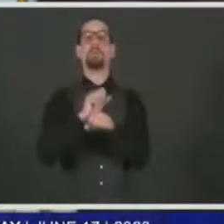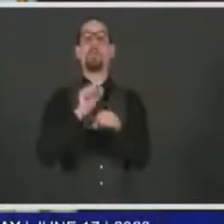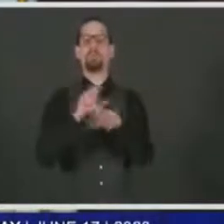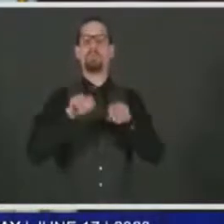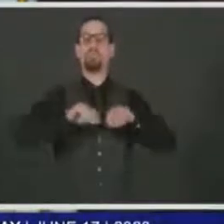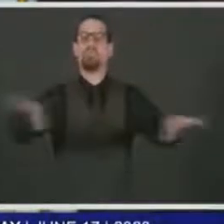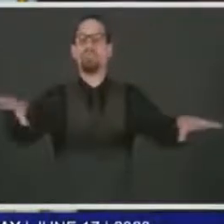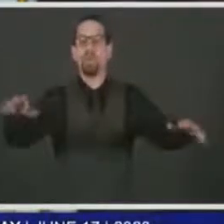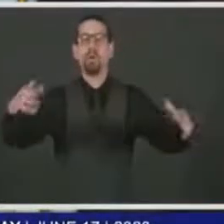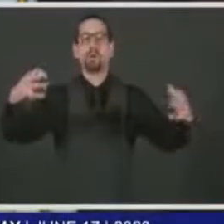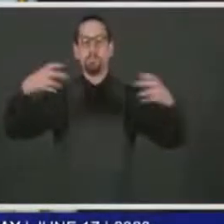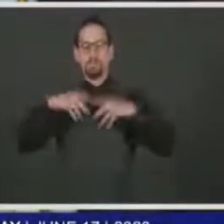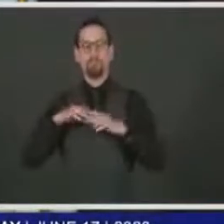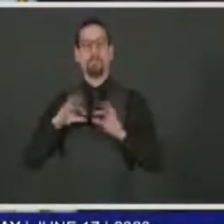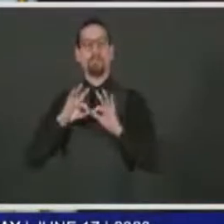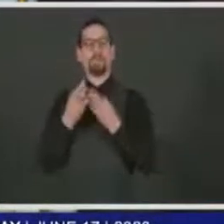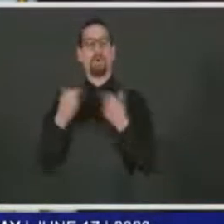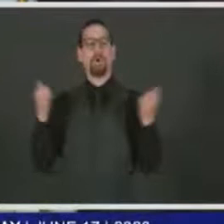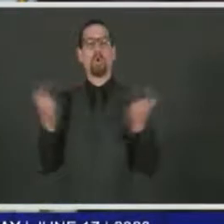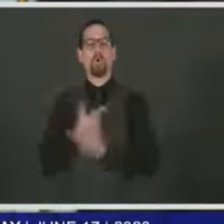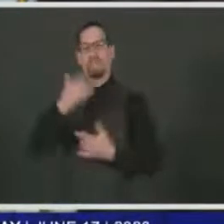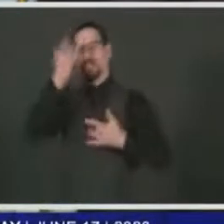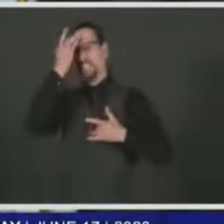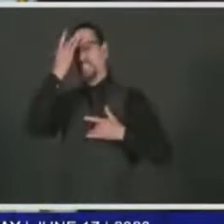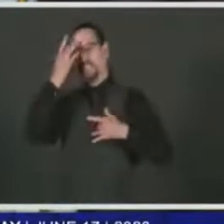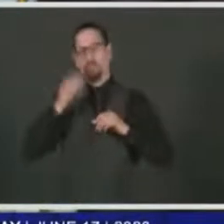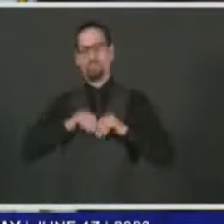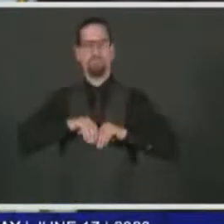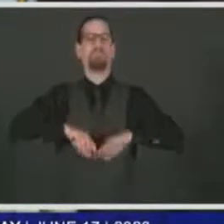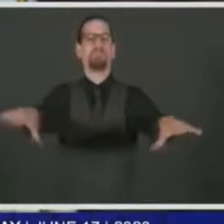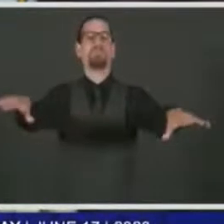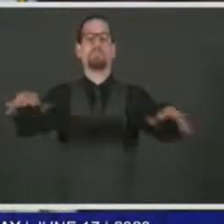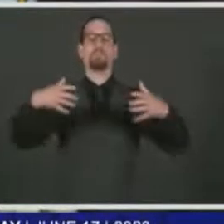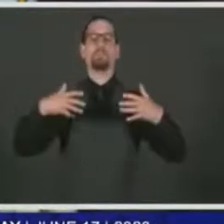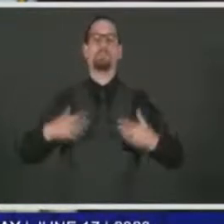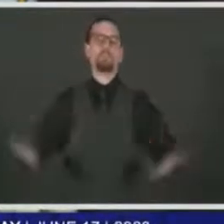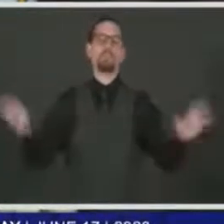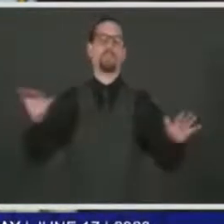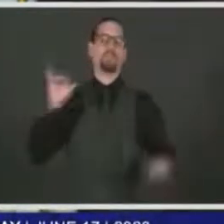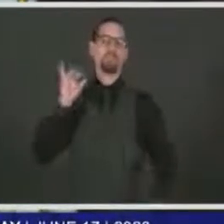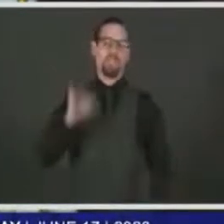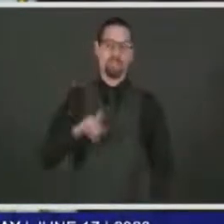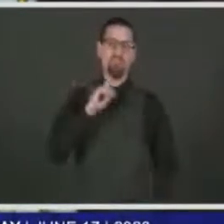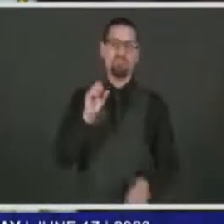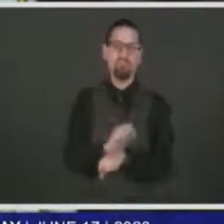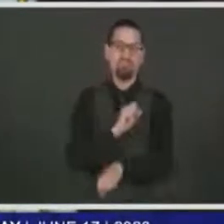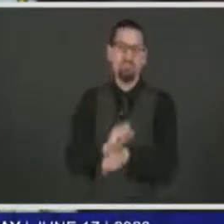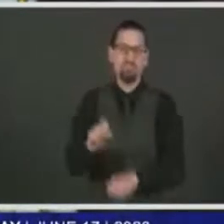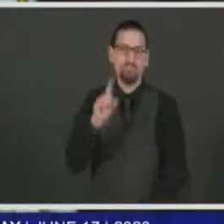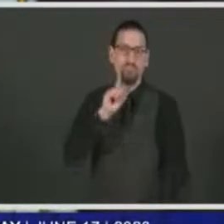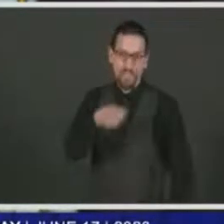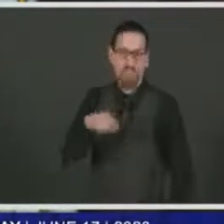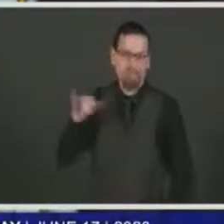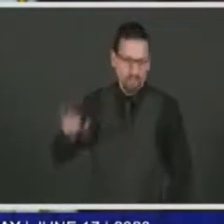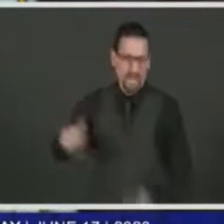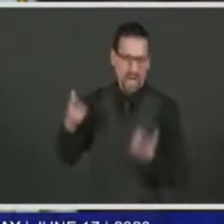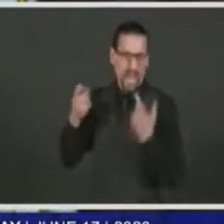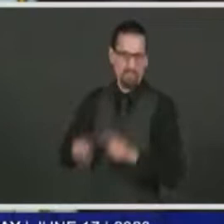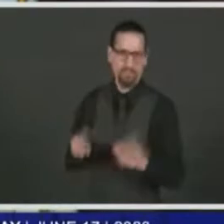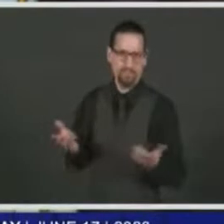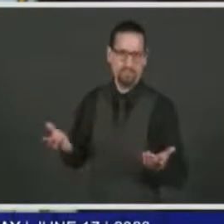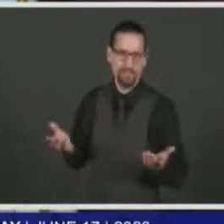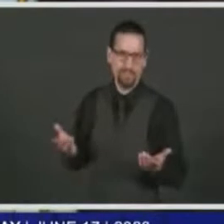together. It's a reality. So we have had to really